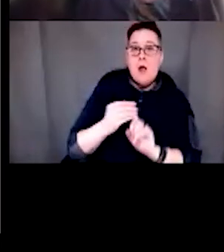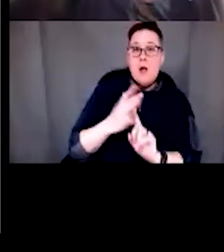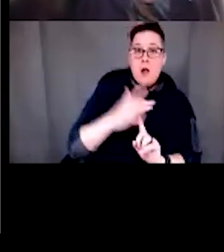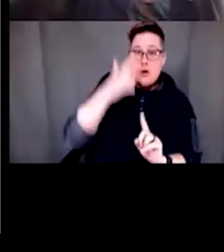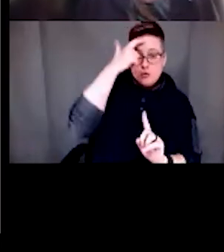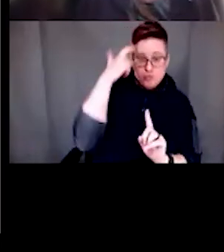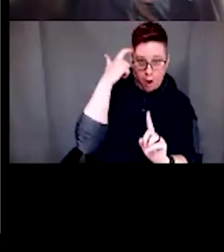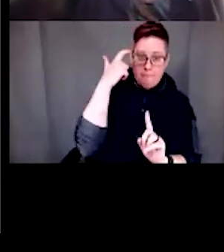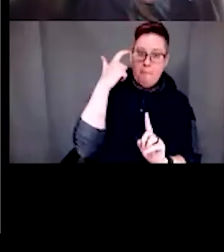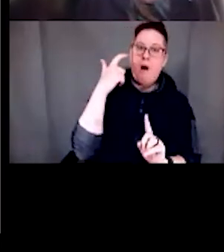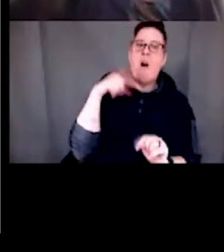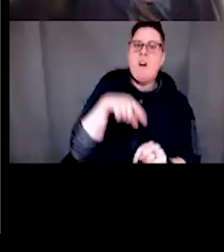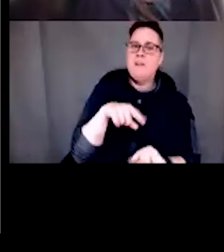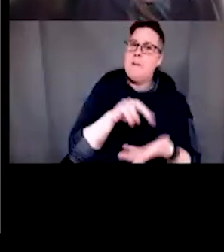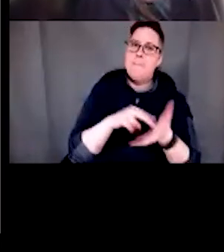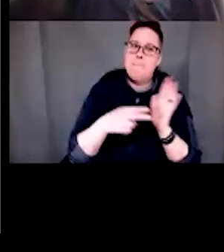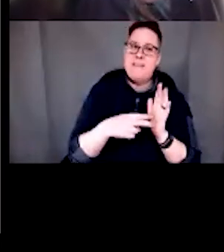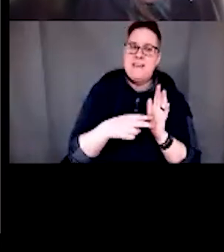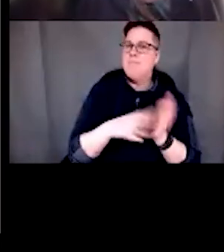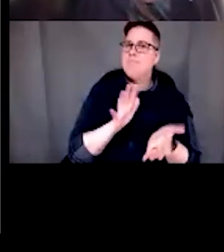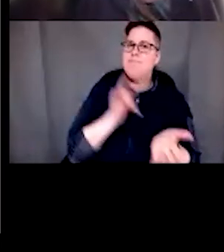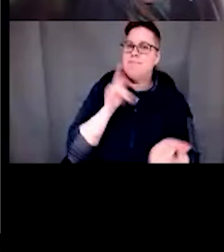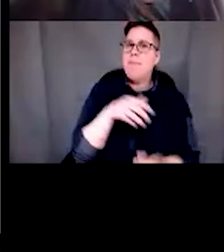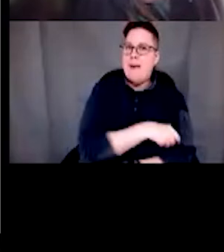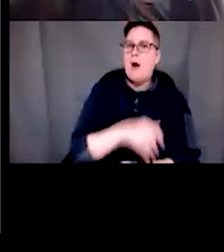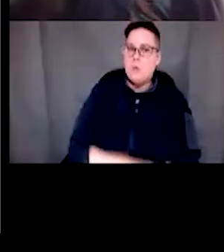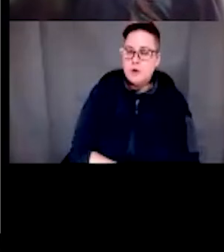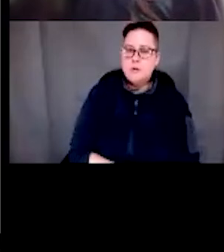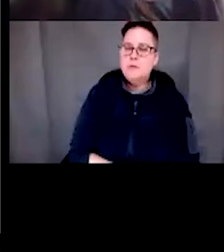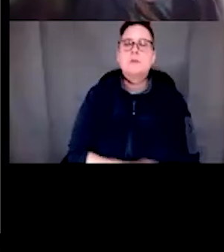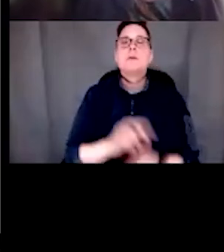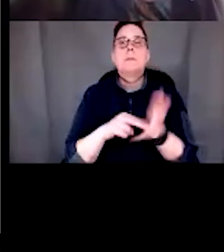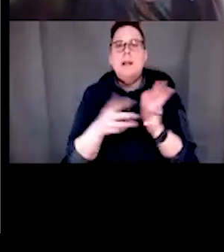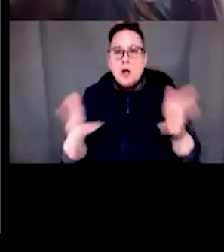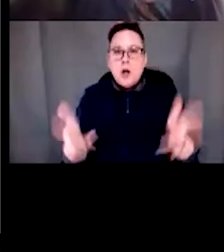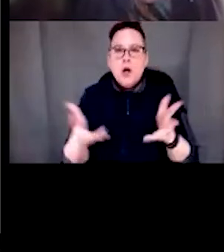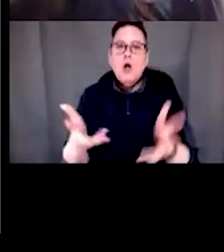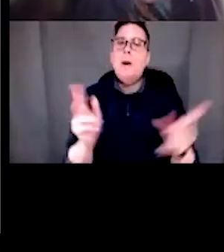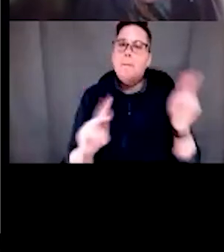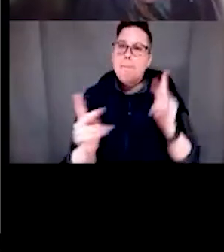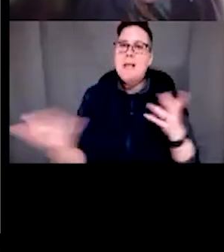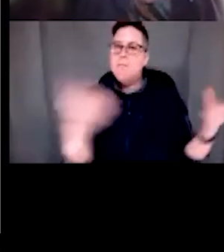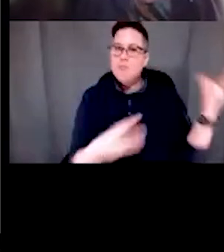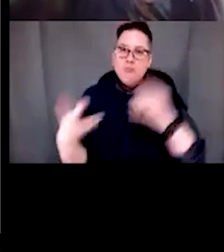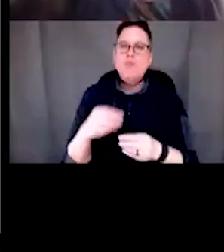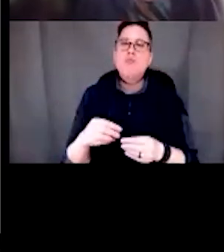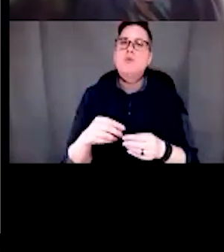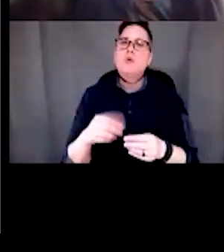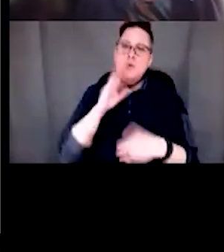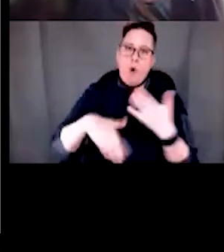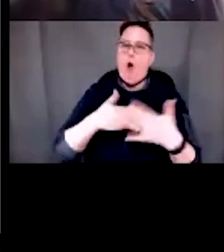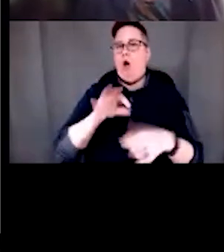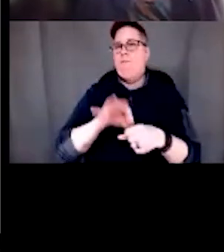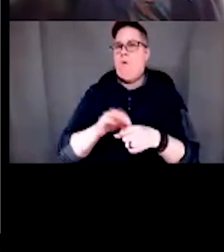adversity is fundamentally about the abuse of power. So it encourages participatory democratic structures.